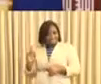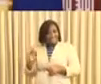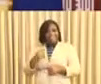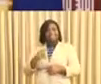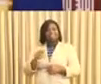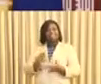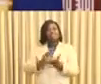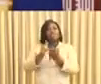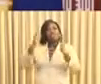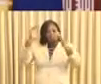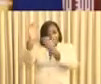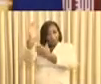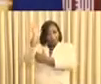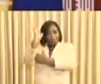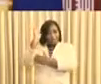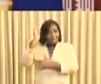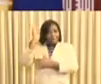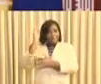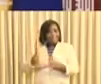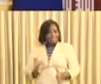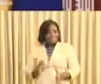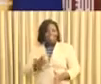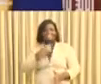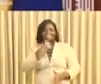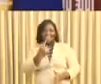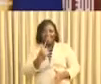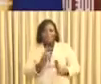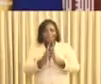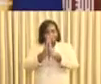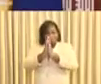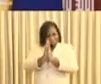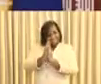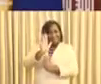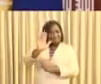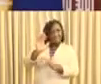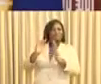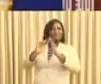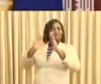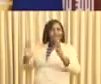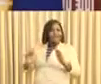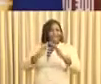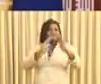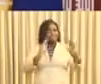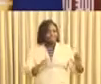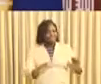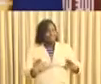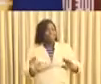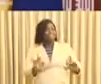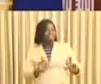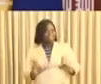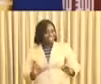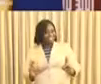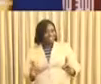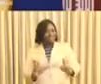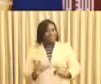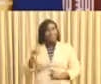say, 'Pray in your houses.' It was done by one much better than I,